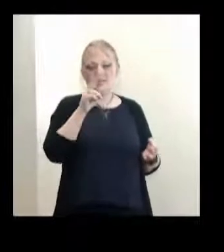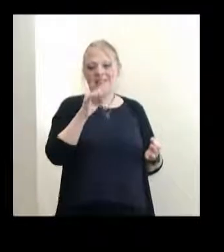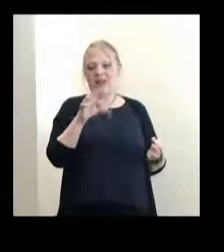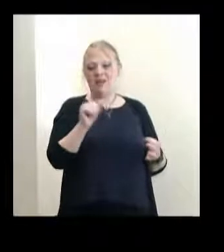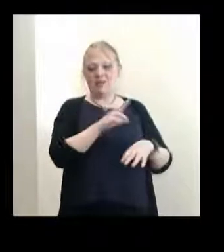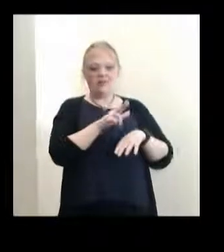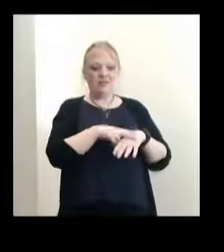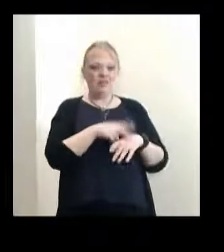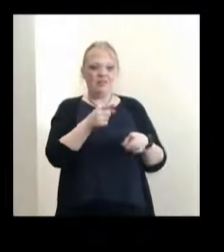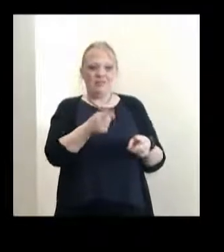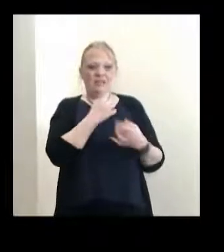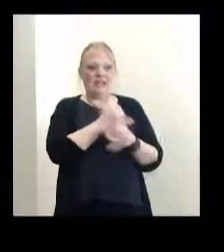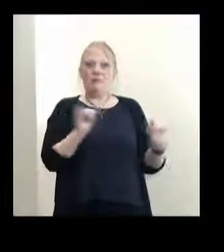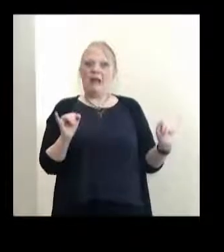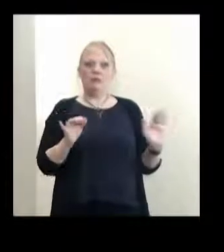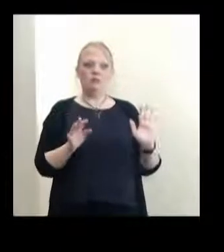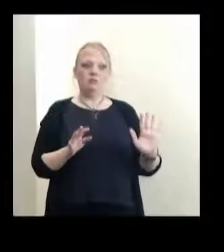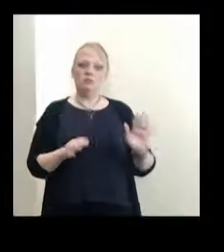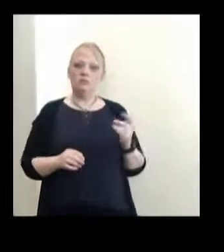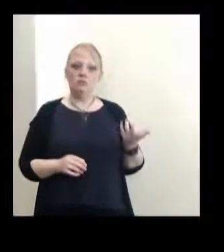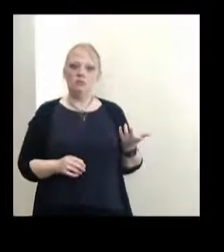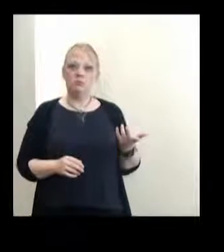nation. It is not a